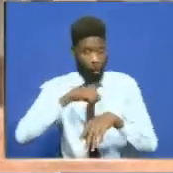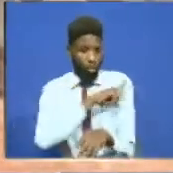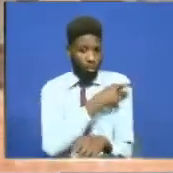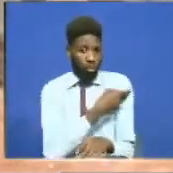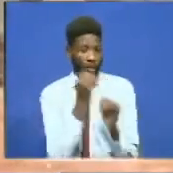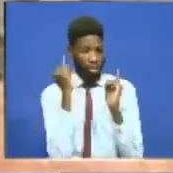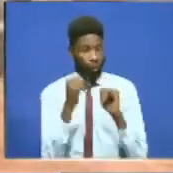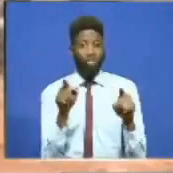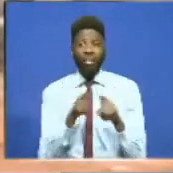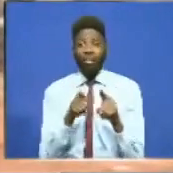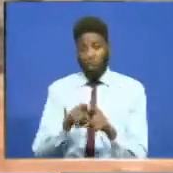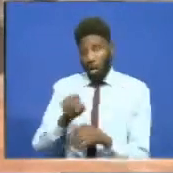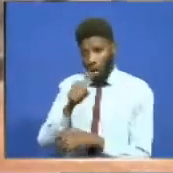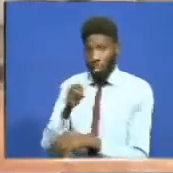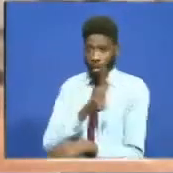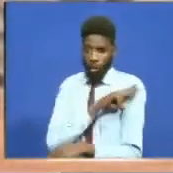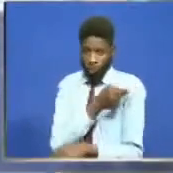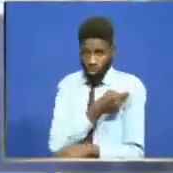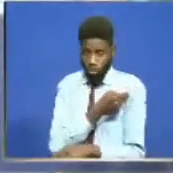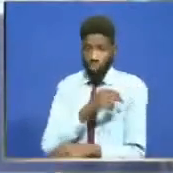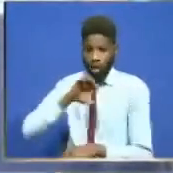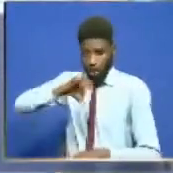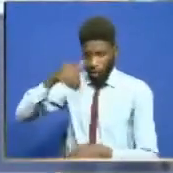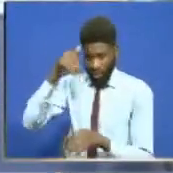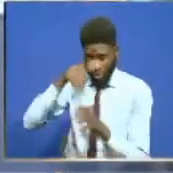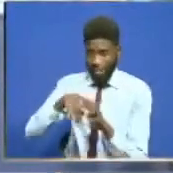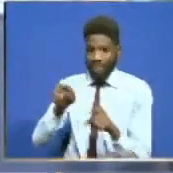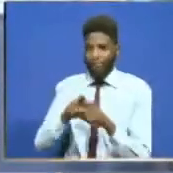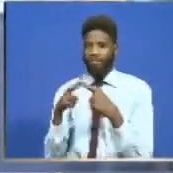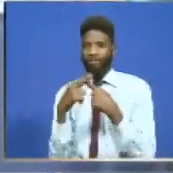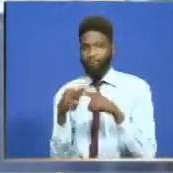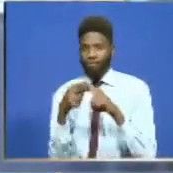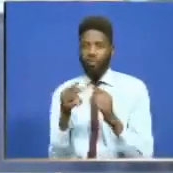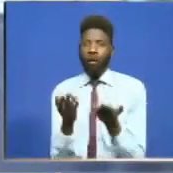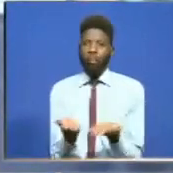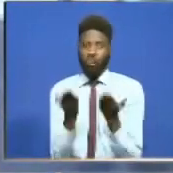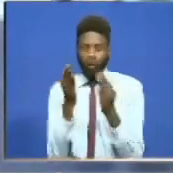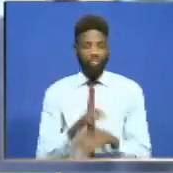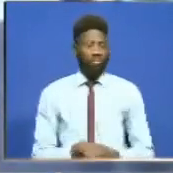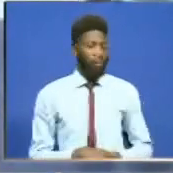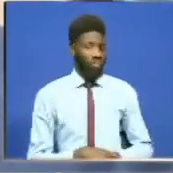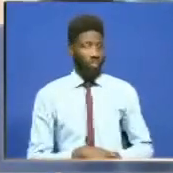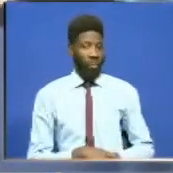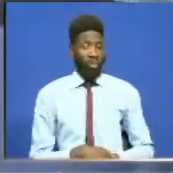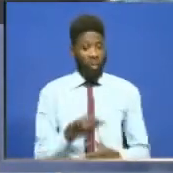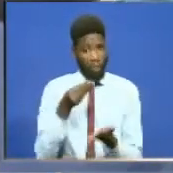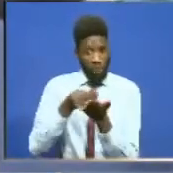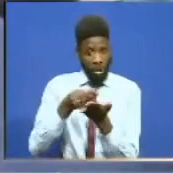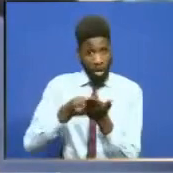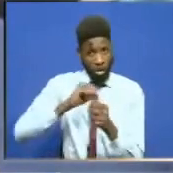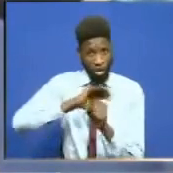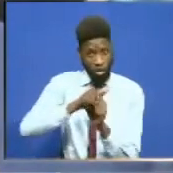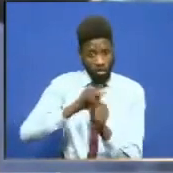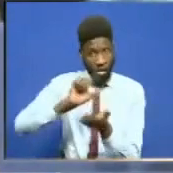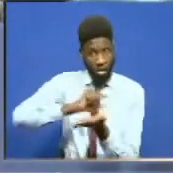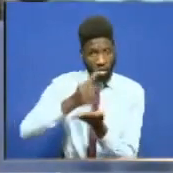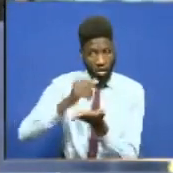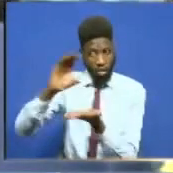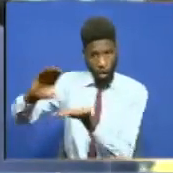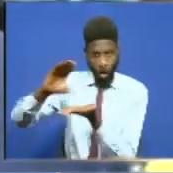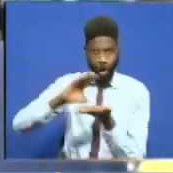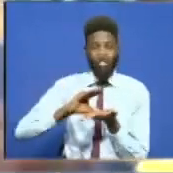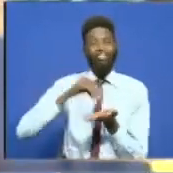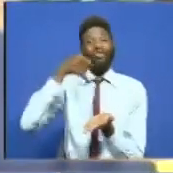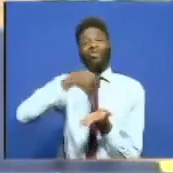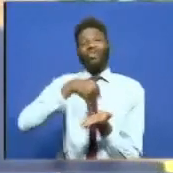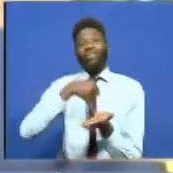the other health facilities in the county. Part of the money that we were given is a COVID grant. Because there has been a lot of